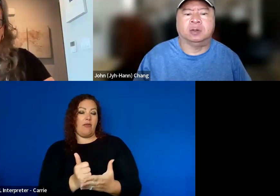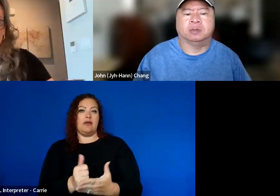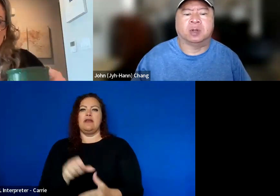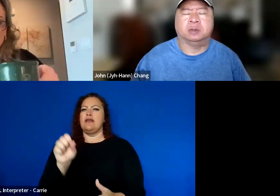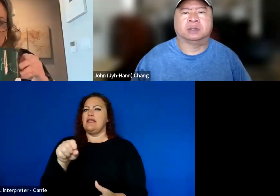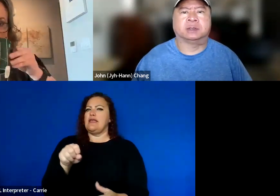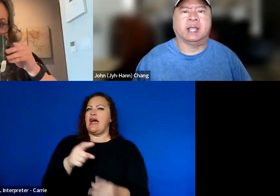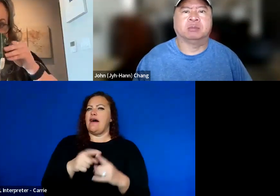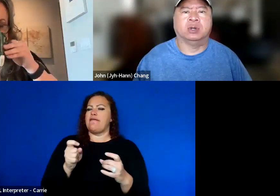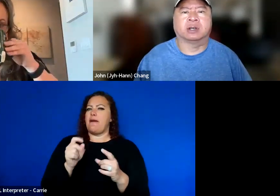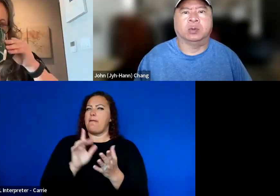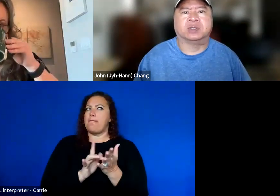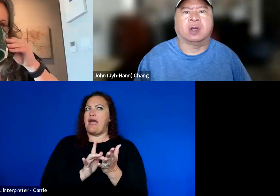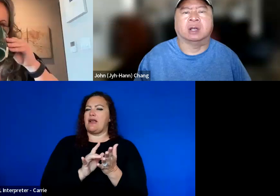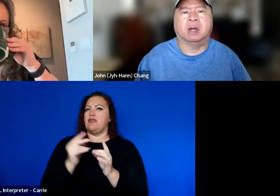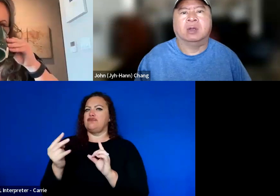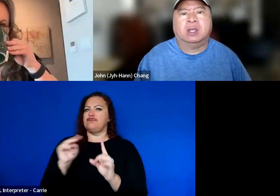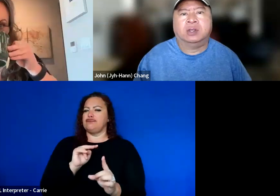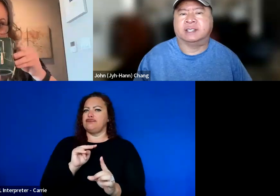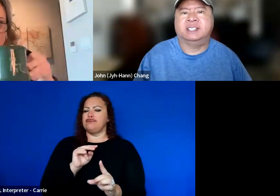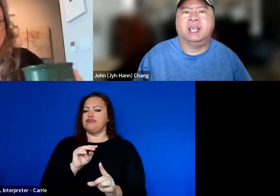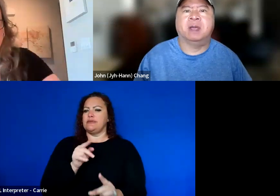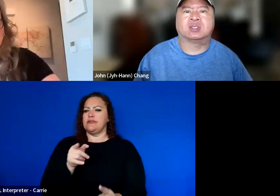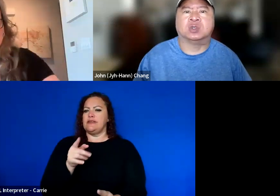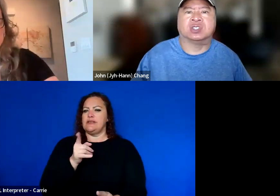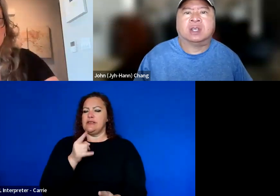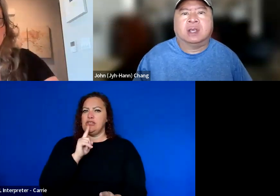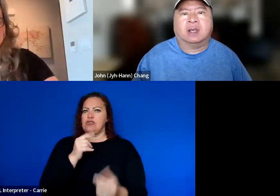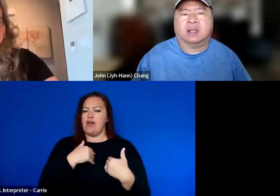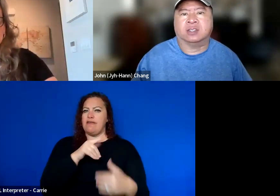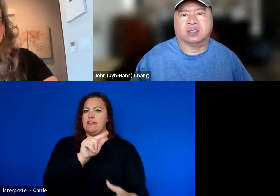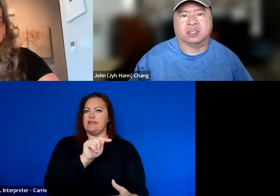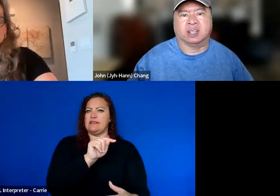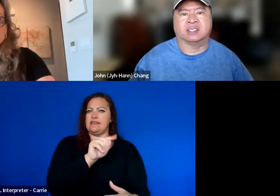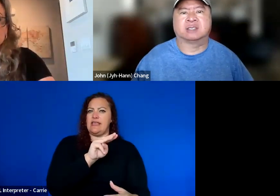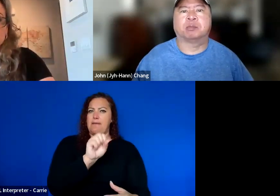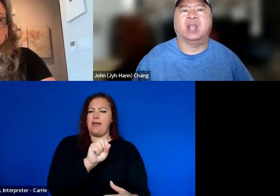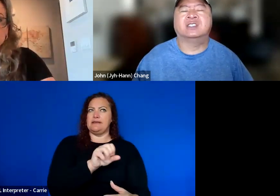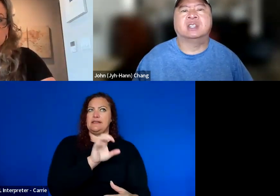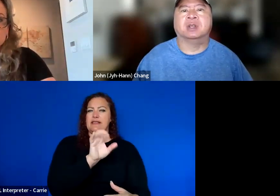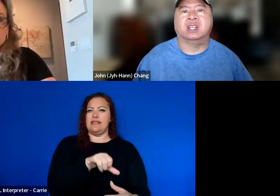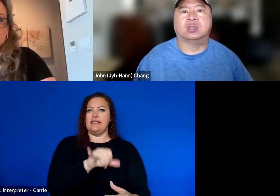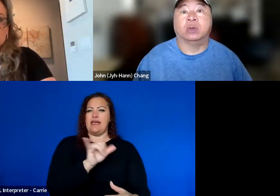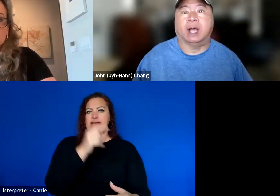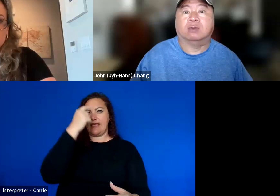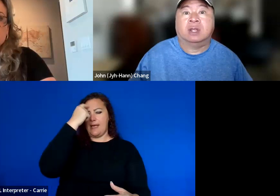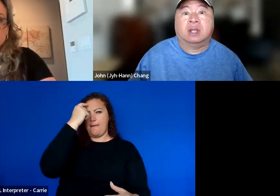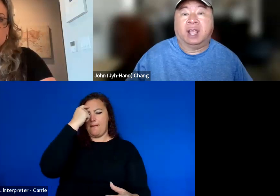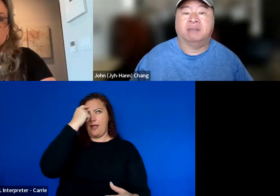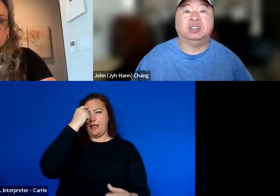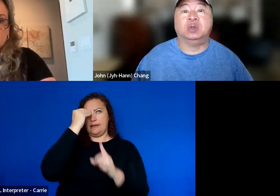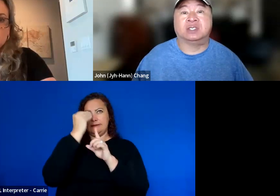medical standpoint, Dr. Hayward's talking about, you got TMS, which is it's like a brain stimulation